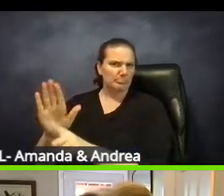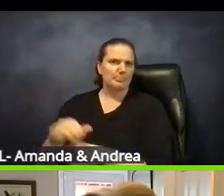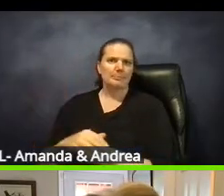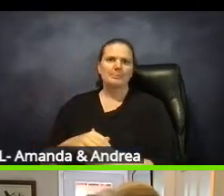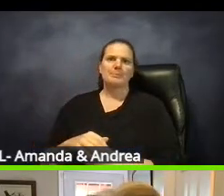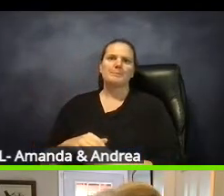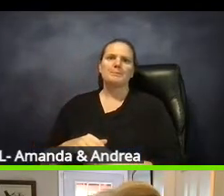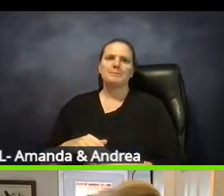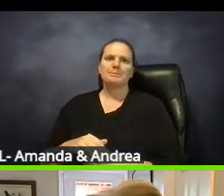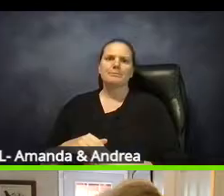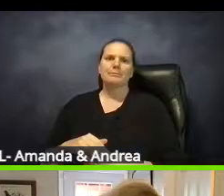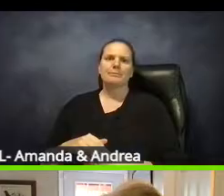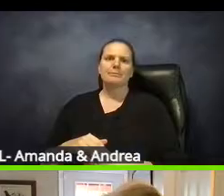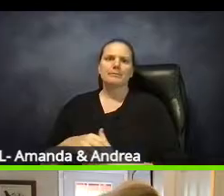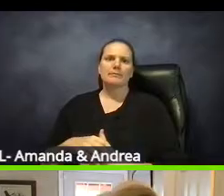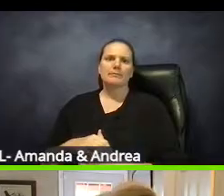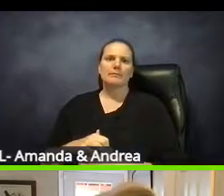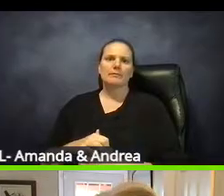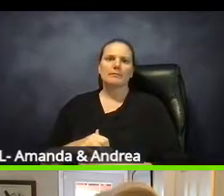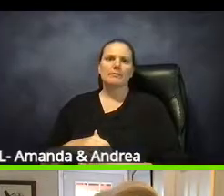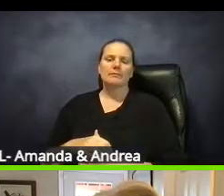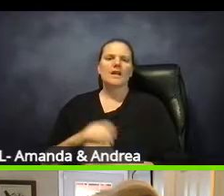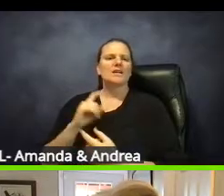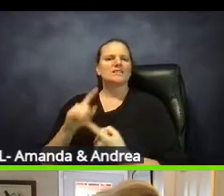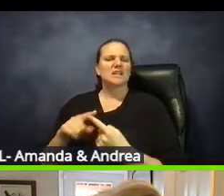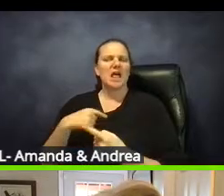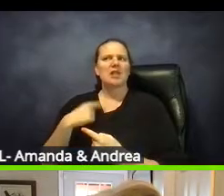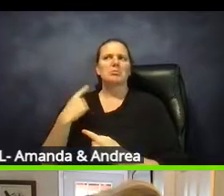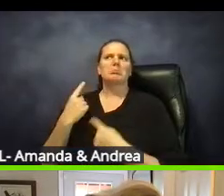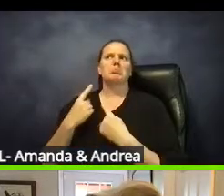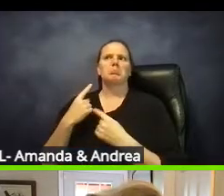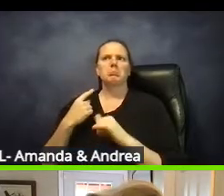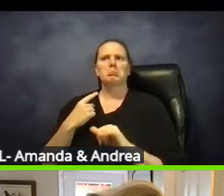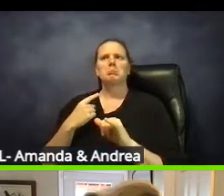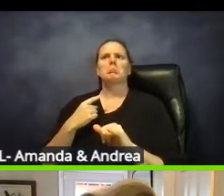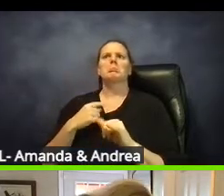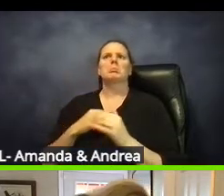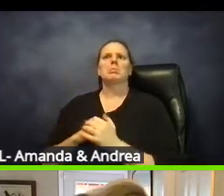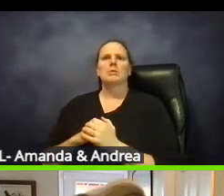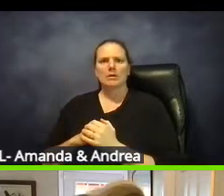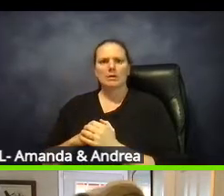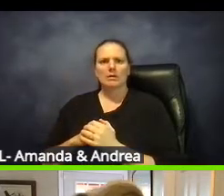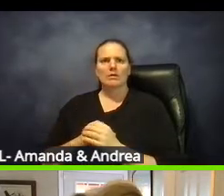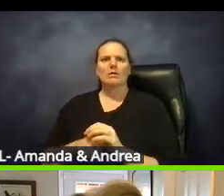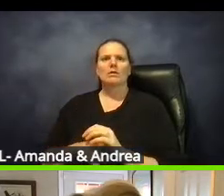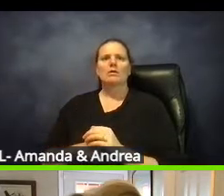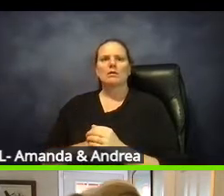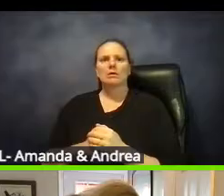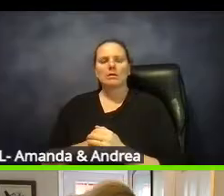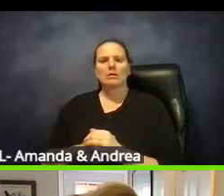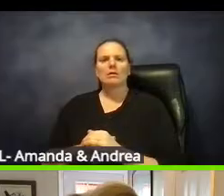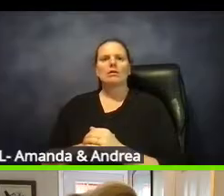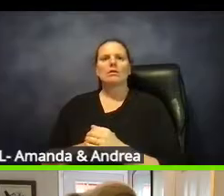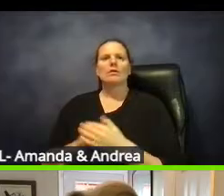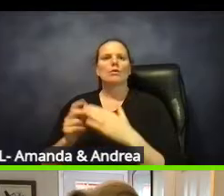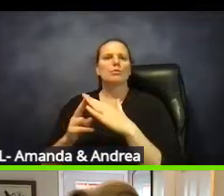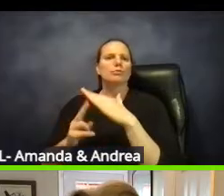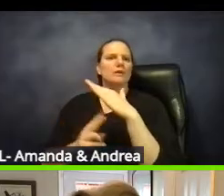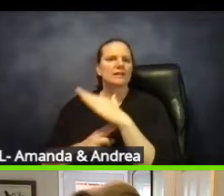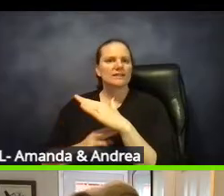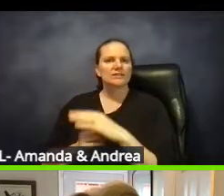And until I really thought about that, we think of, and I think